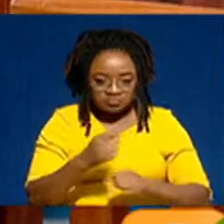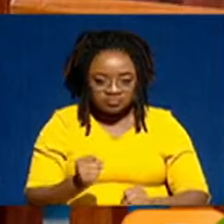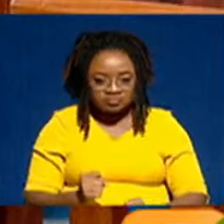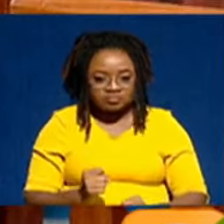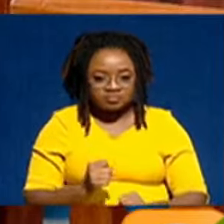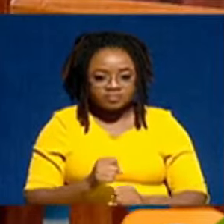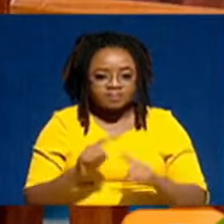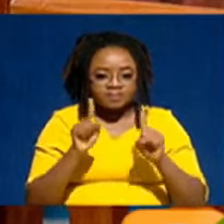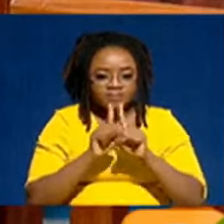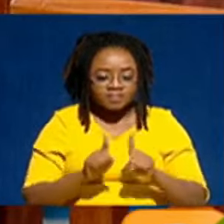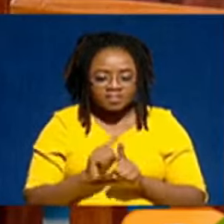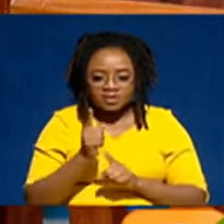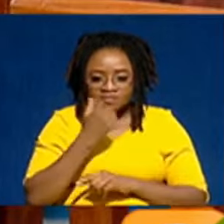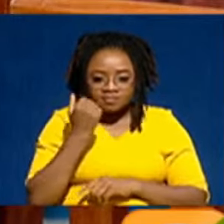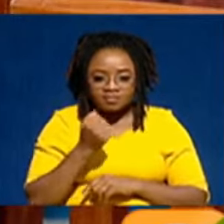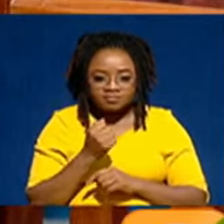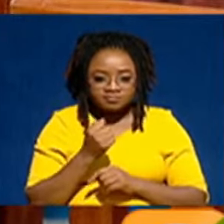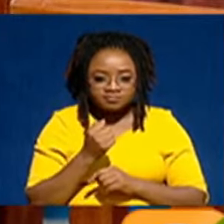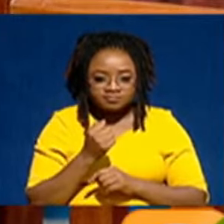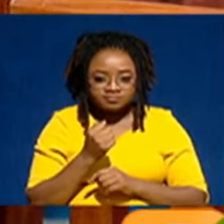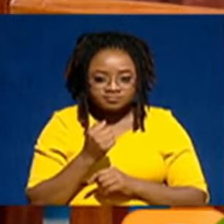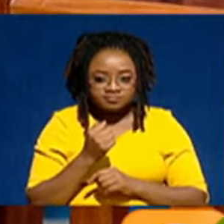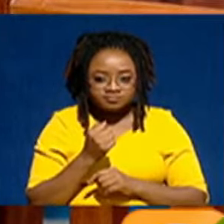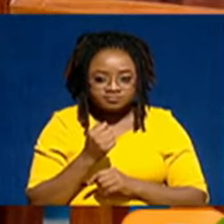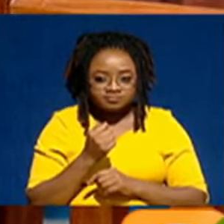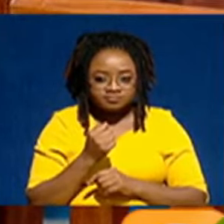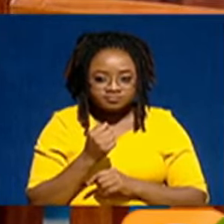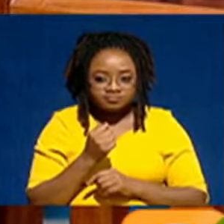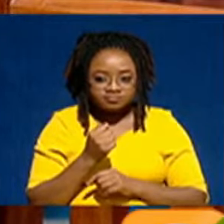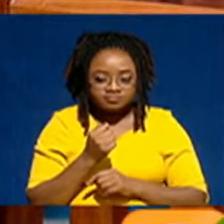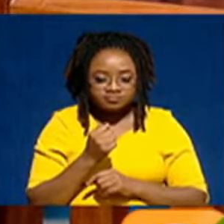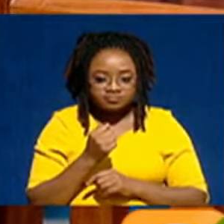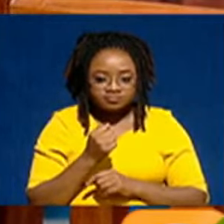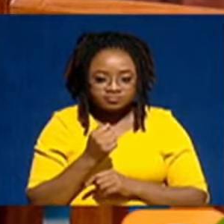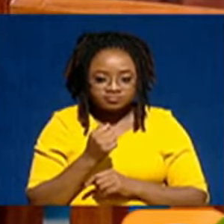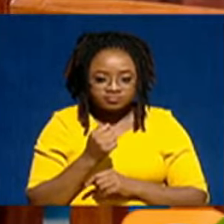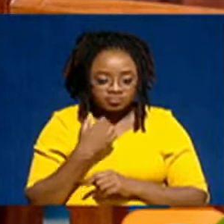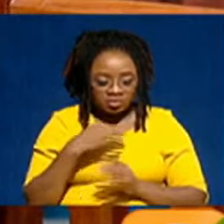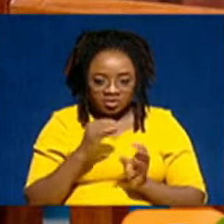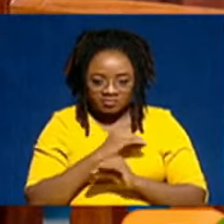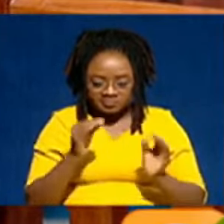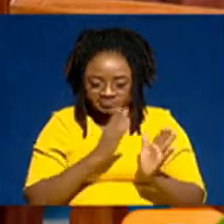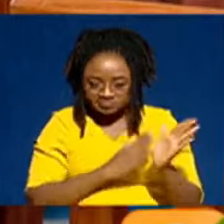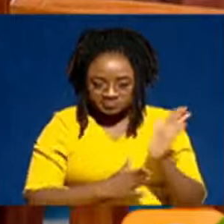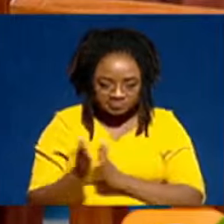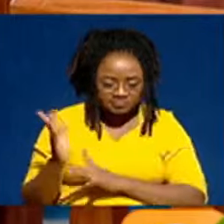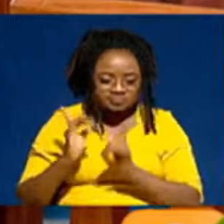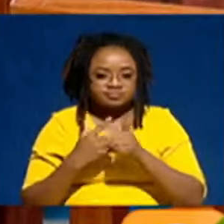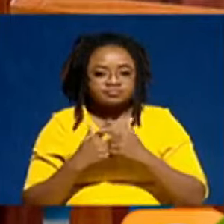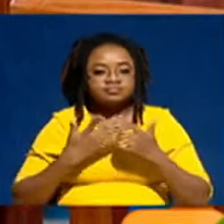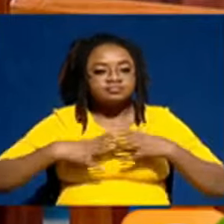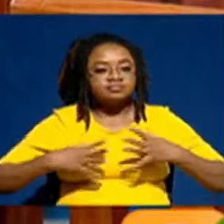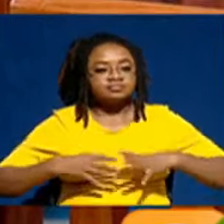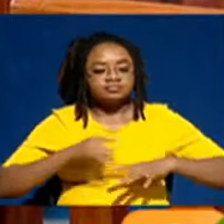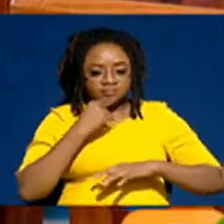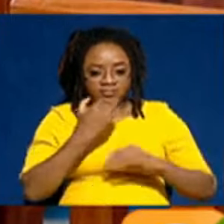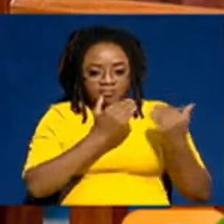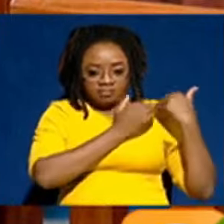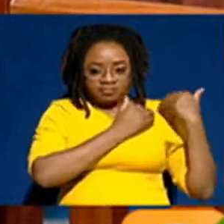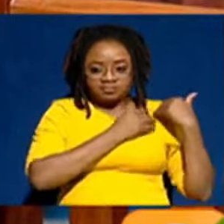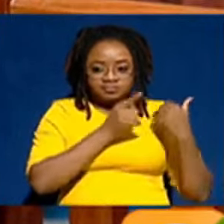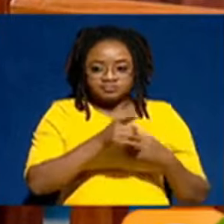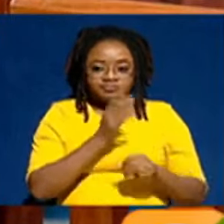already in terms of a bare minimum, it's negative, we're having buildings collapse. Because the people who are in charge are actually